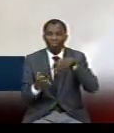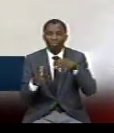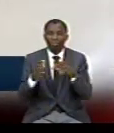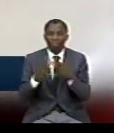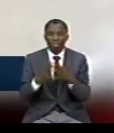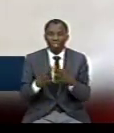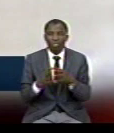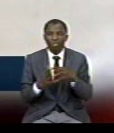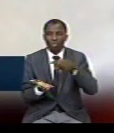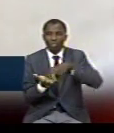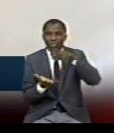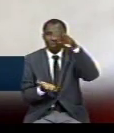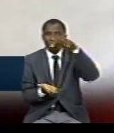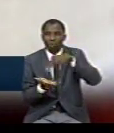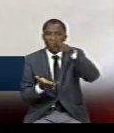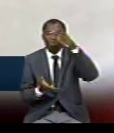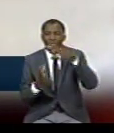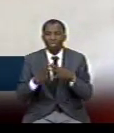I can walk, I can bend, I can jump.